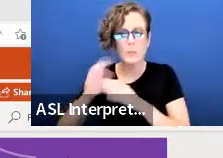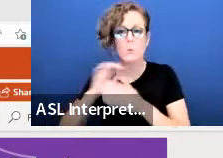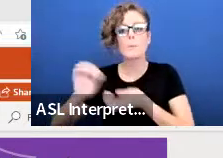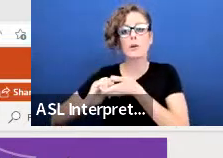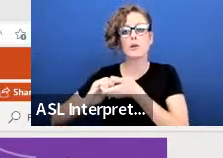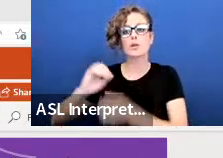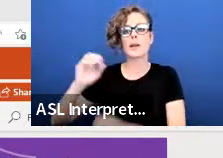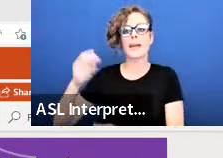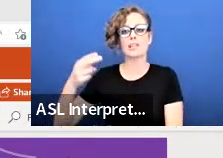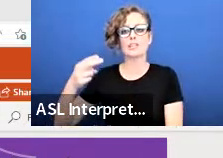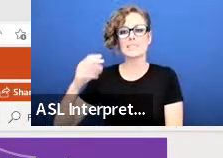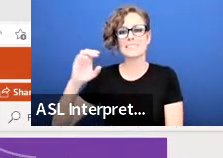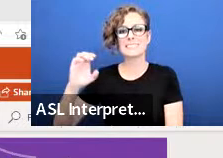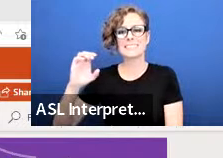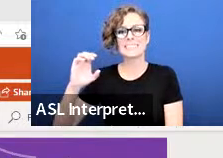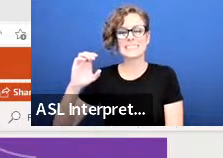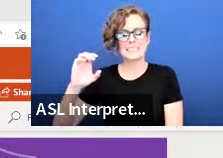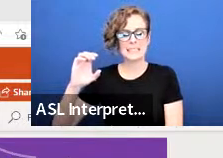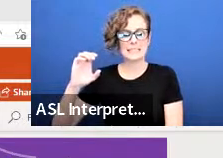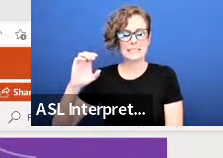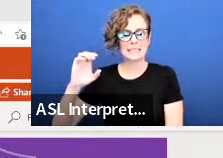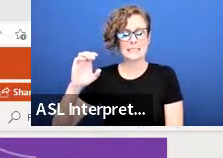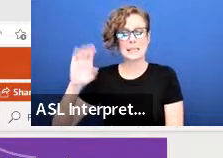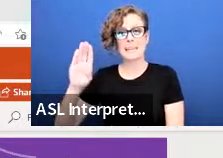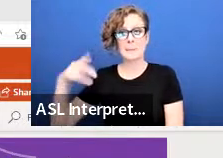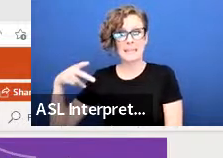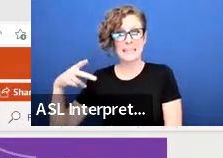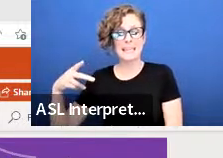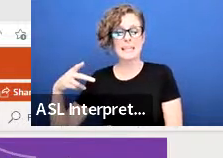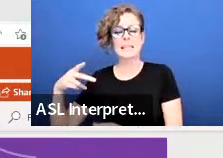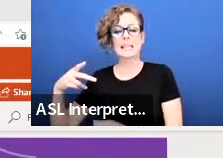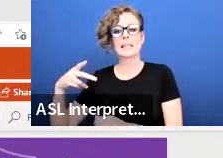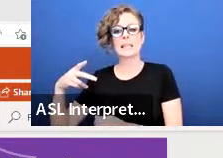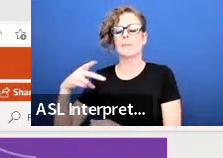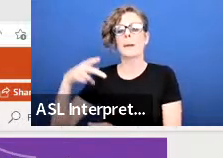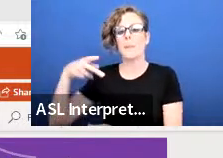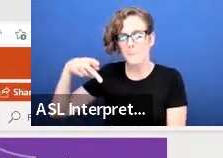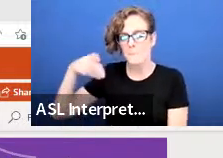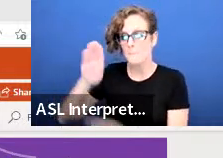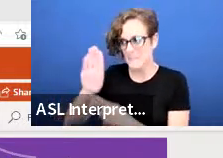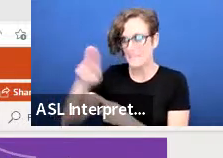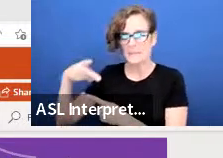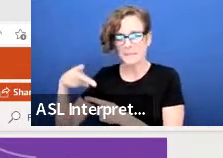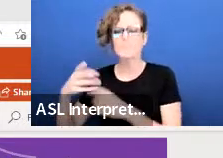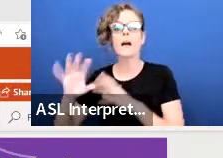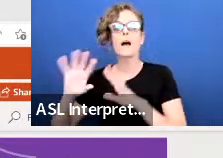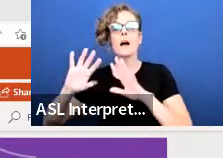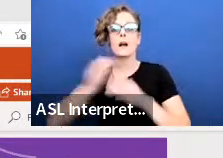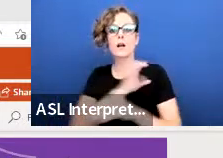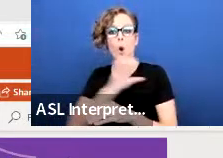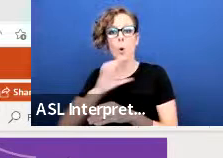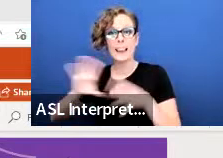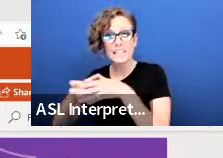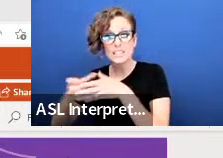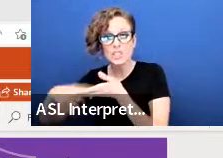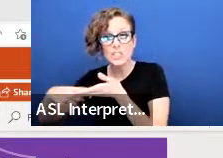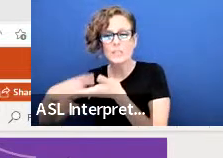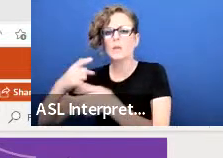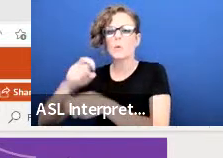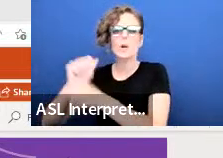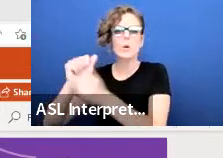HPCP, the coalitions, to try to work closer with the community partners and figure out,